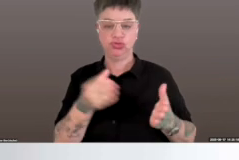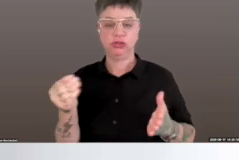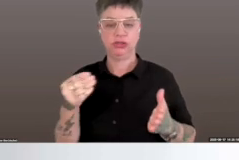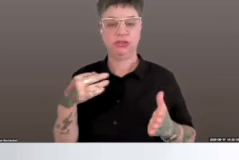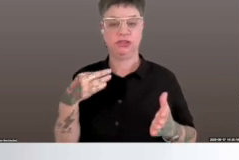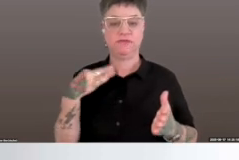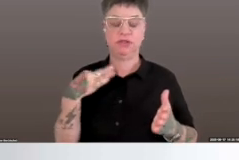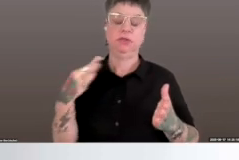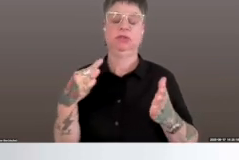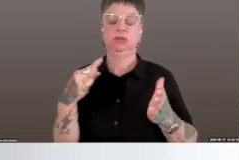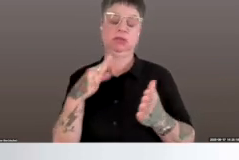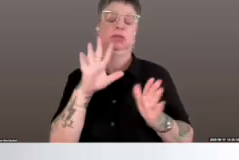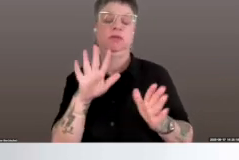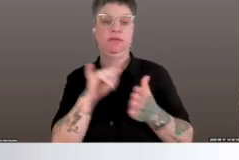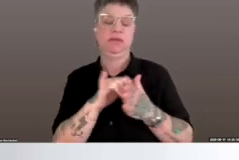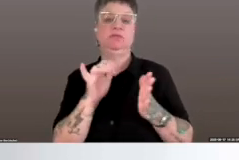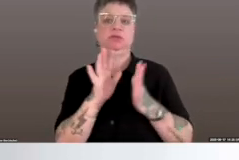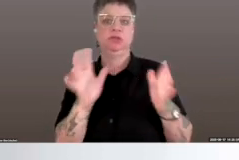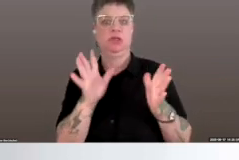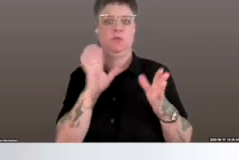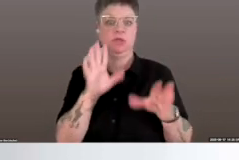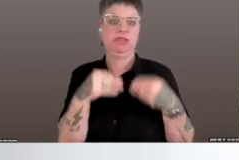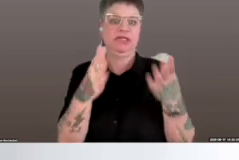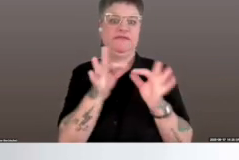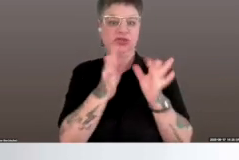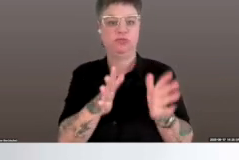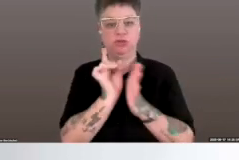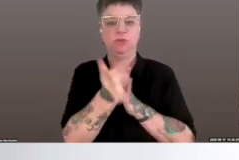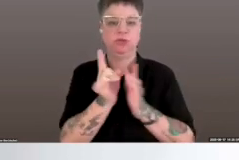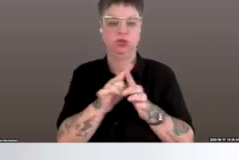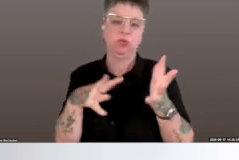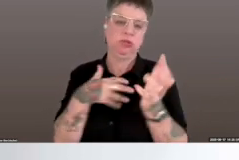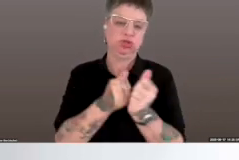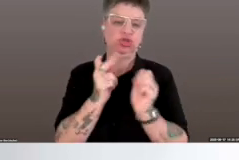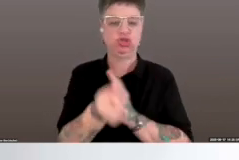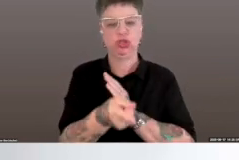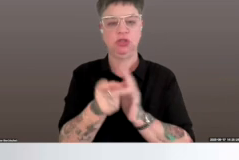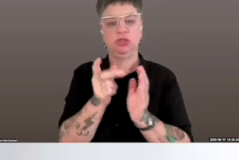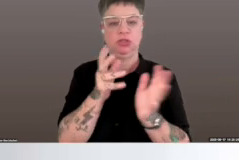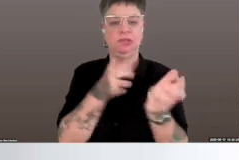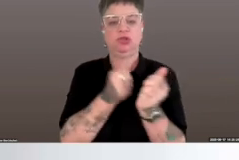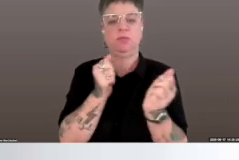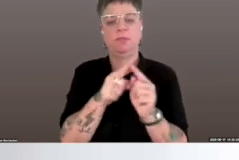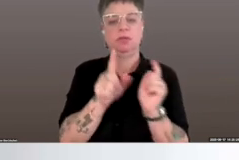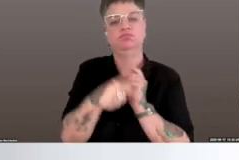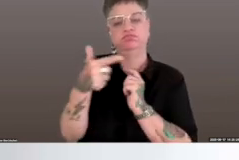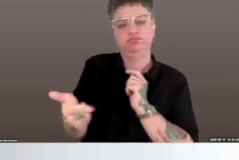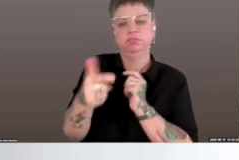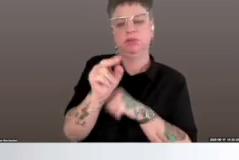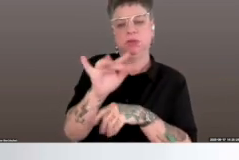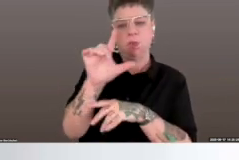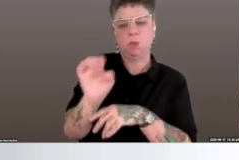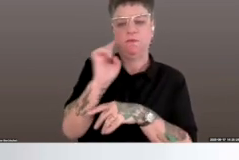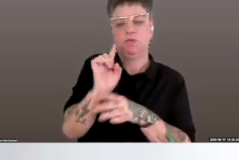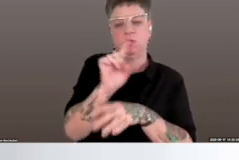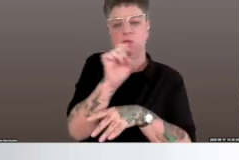was a mouthful, so I think I'm going to give the interpreters a moment to catch up. But in a moment, we'll turn it over to Nicole for some question and